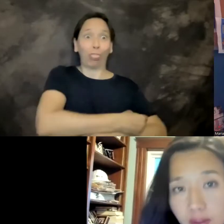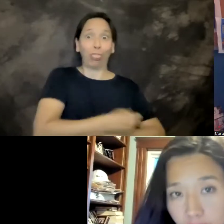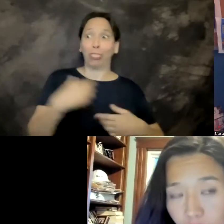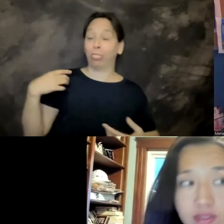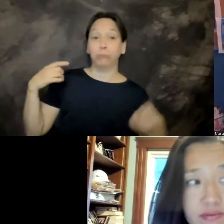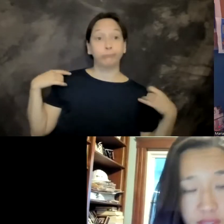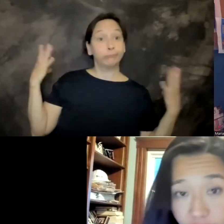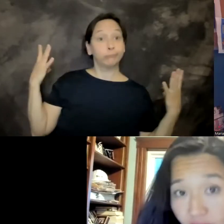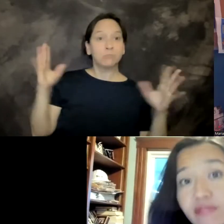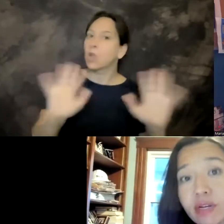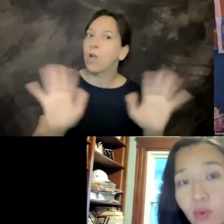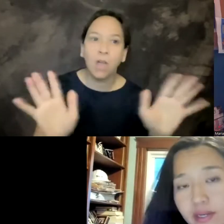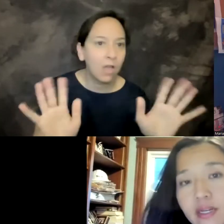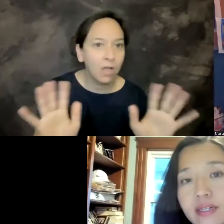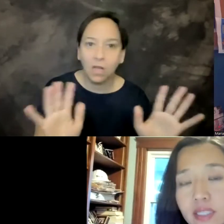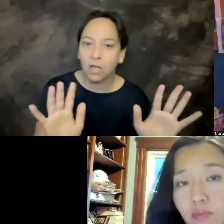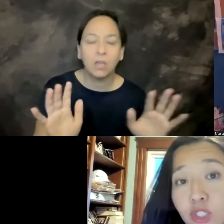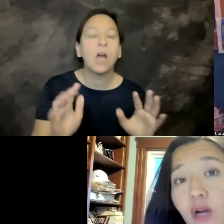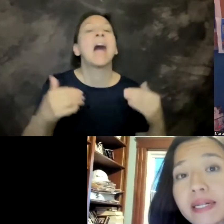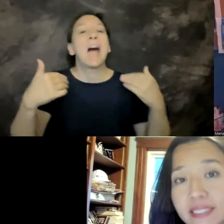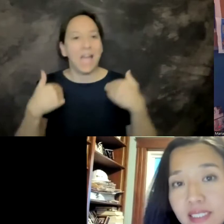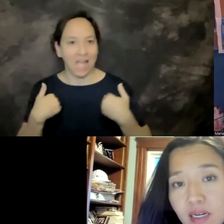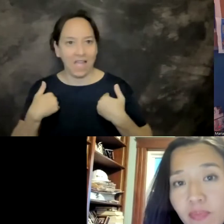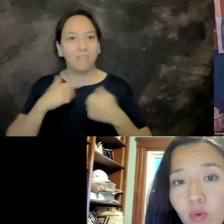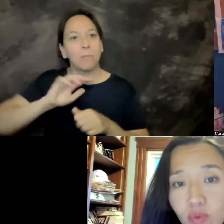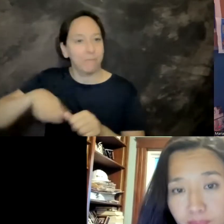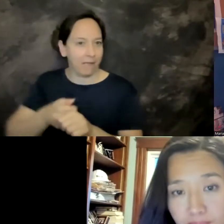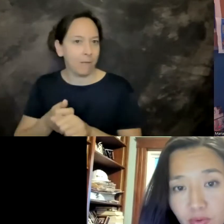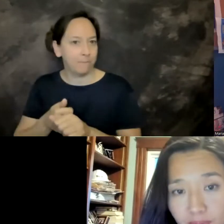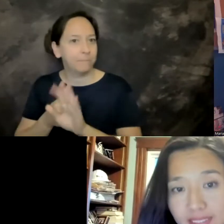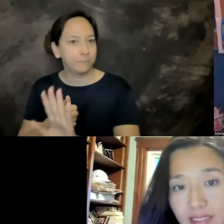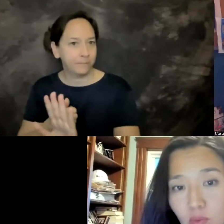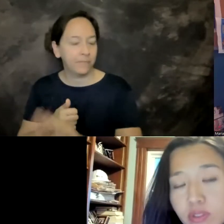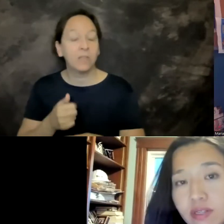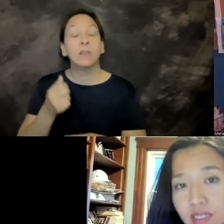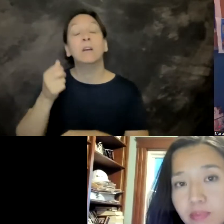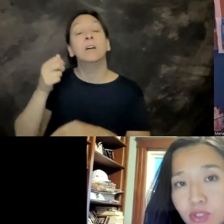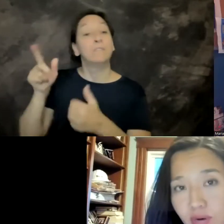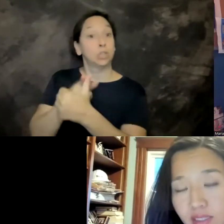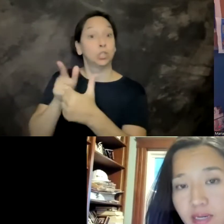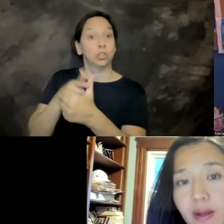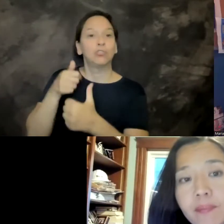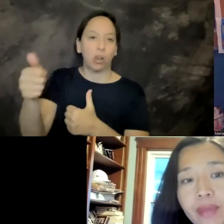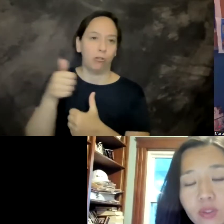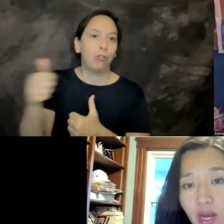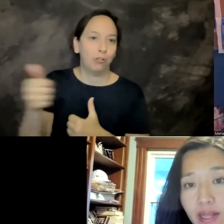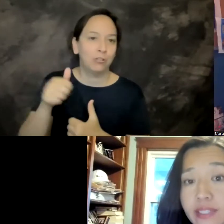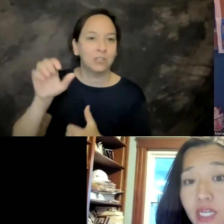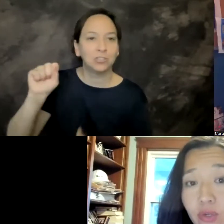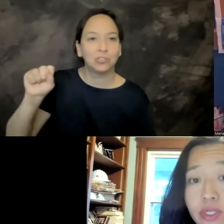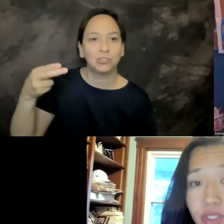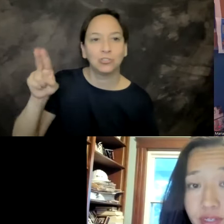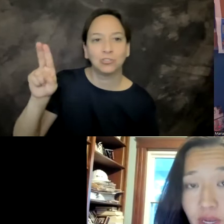whole very frequent shuttle bus system that will be replacing most of the stops directly, as well